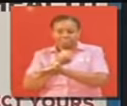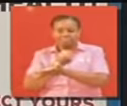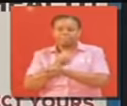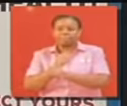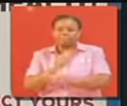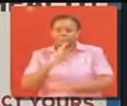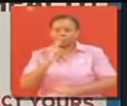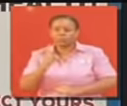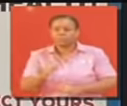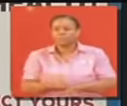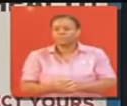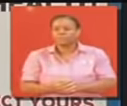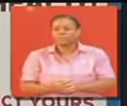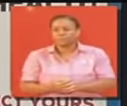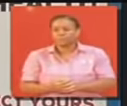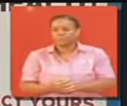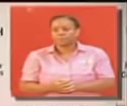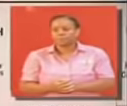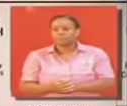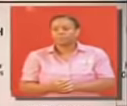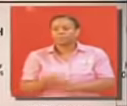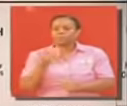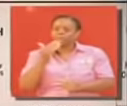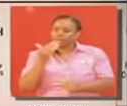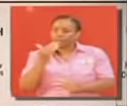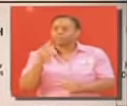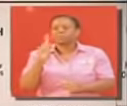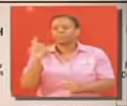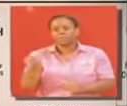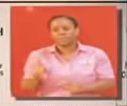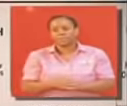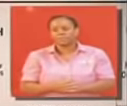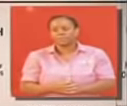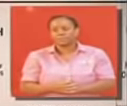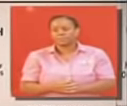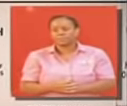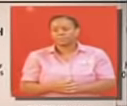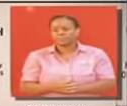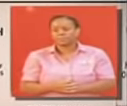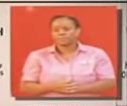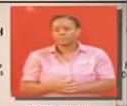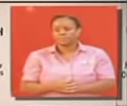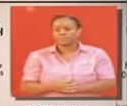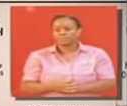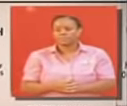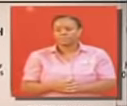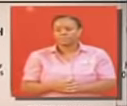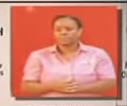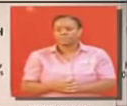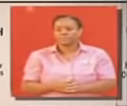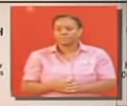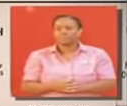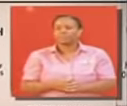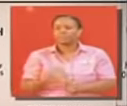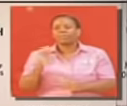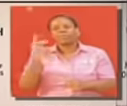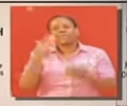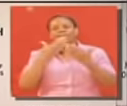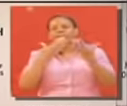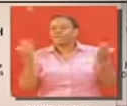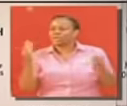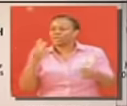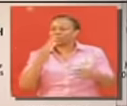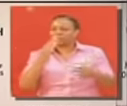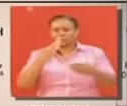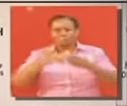make ill. So thank you for that question. Okay, thank you very much. And we're coming to the end of this morning's press conference. We just